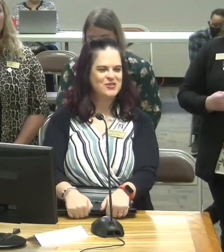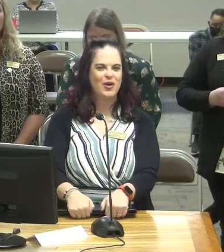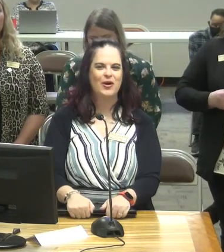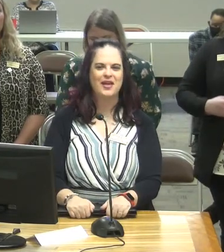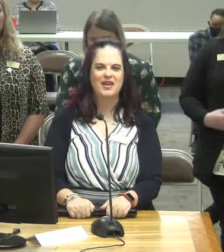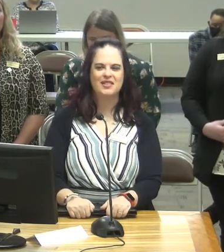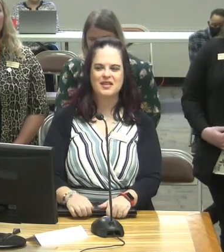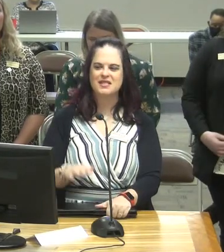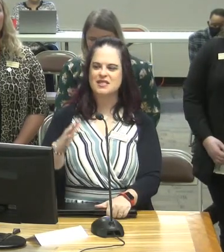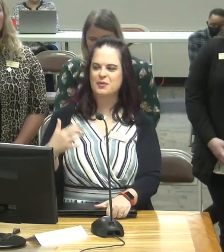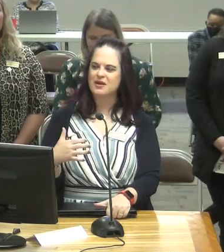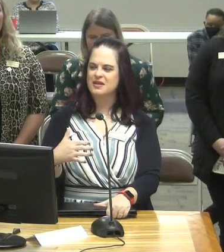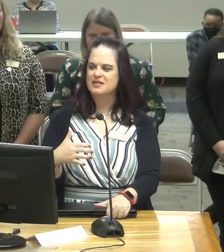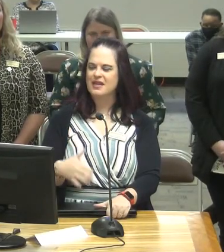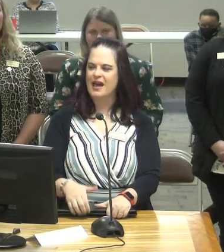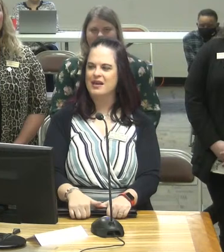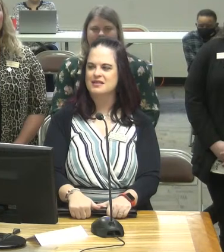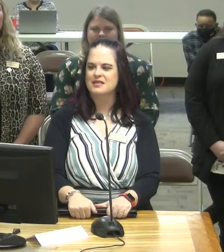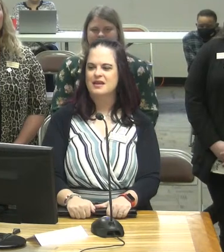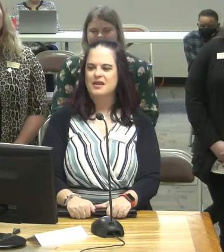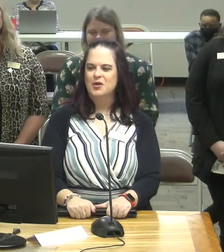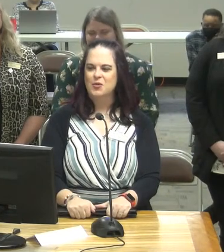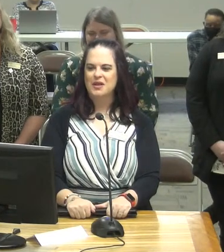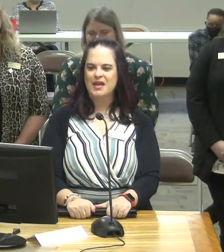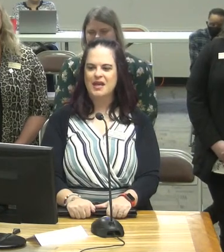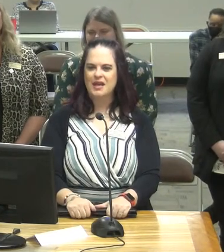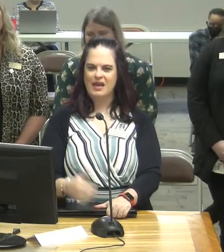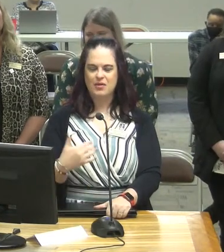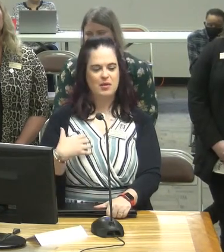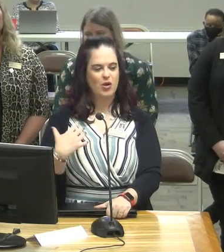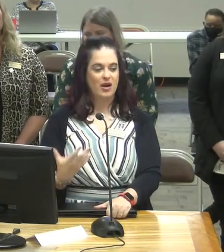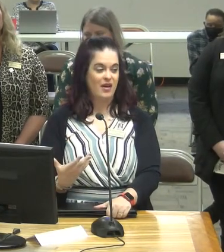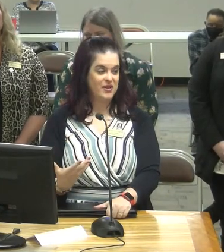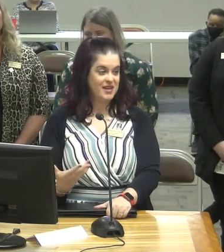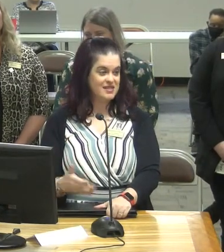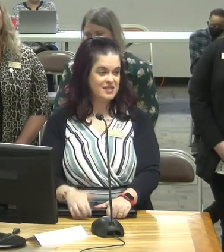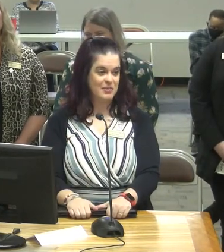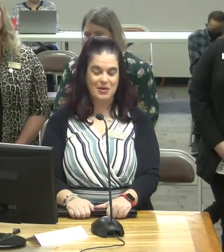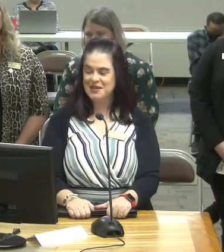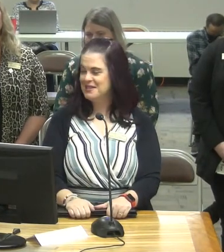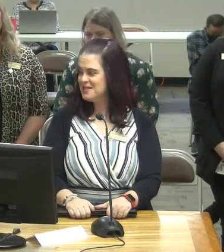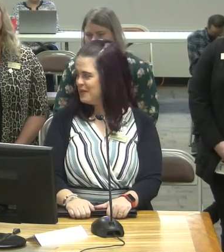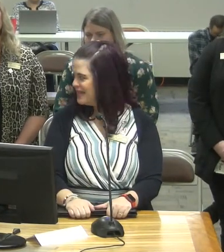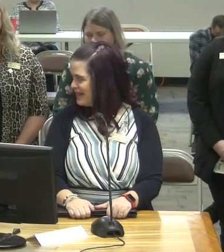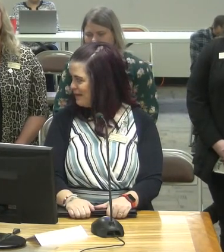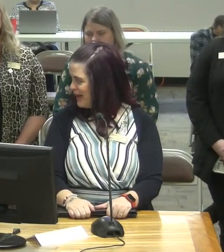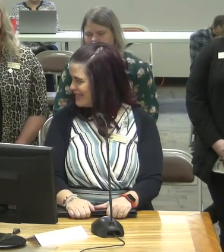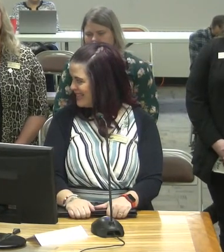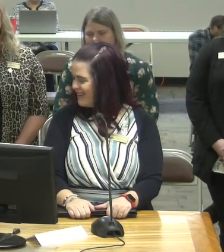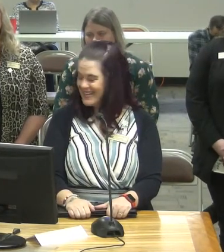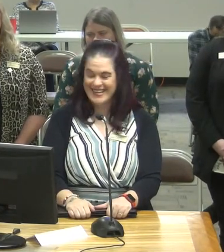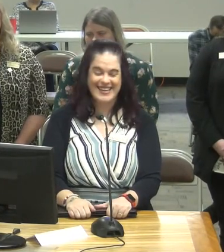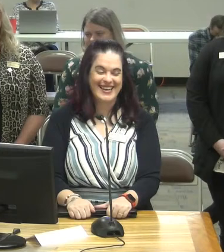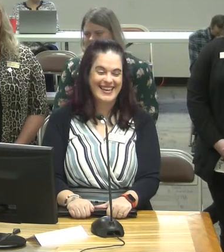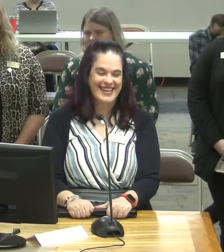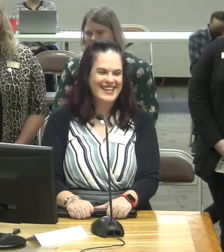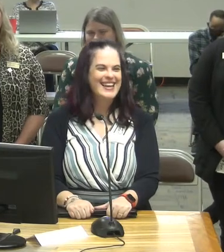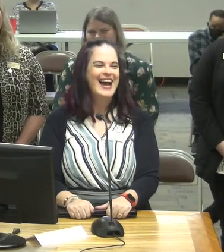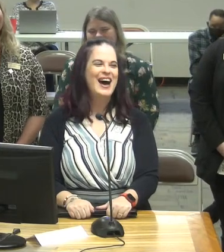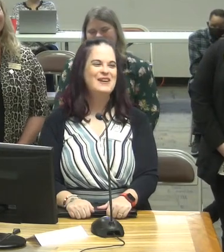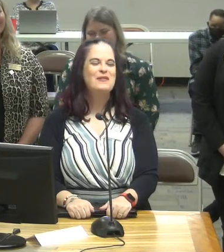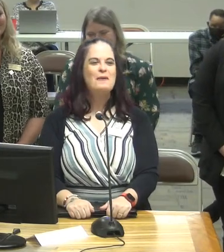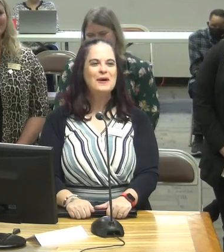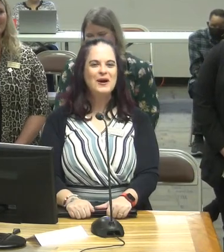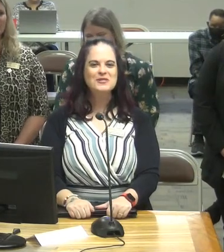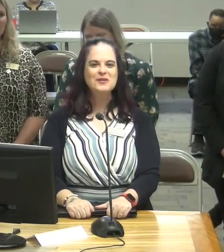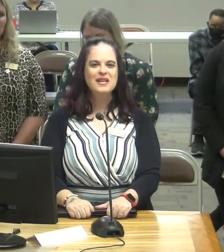huge so I think this experience has really given me more confidence ability to speak and not pass out